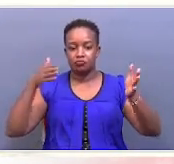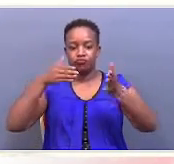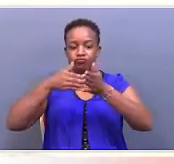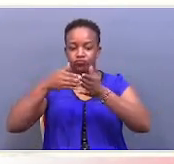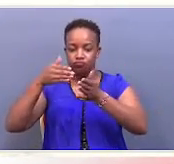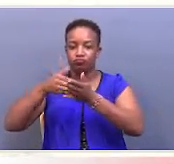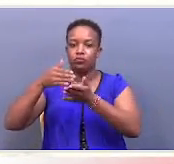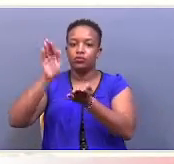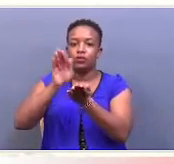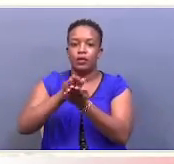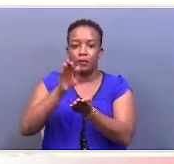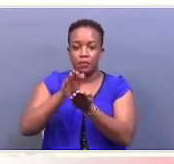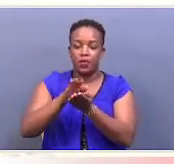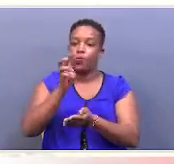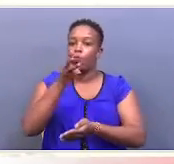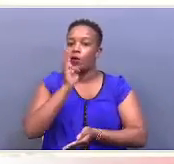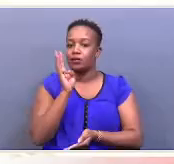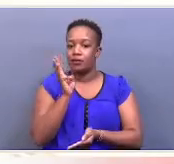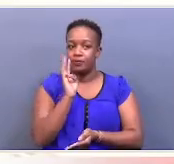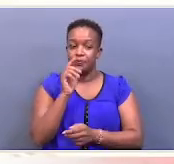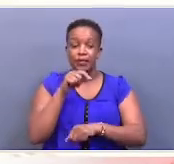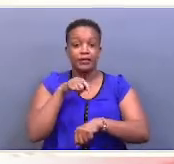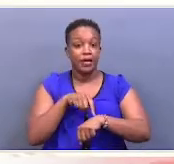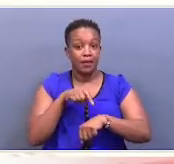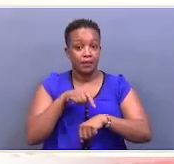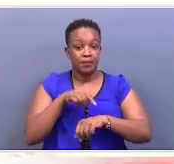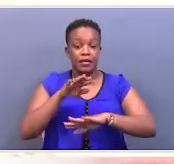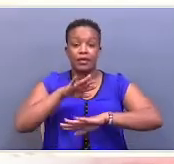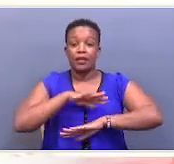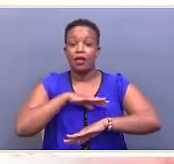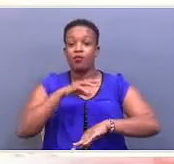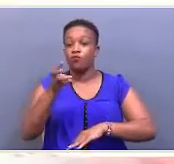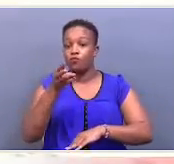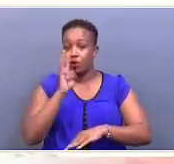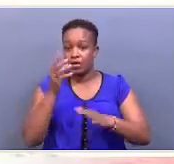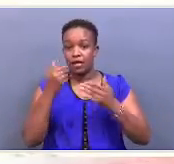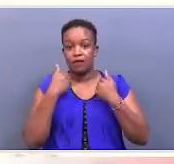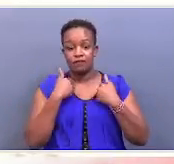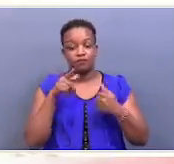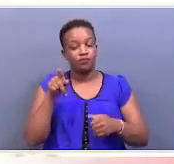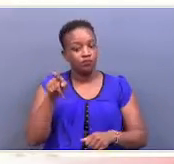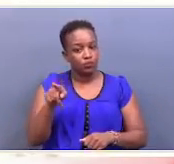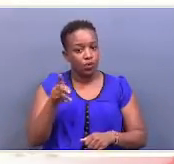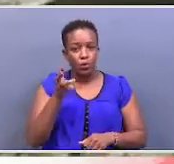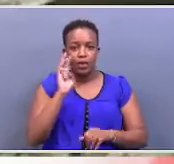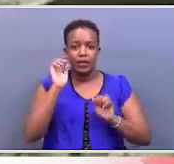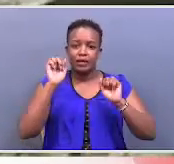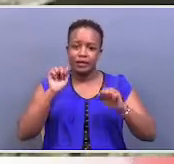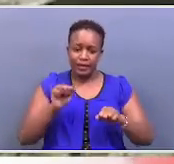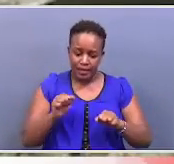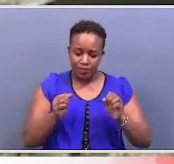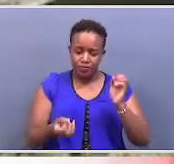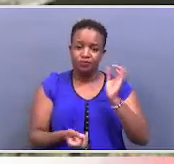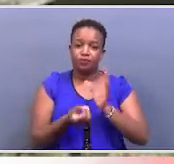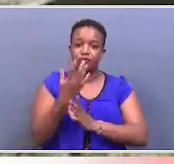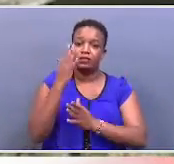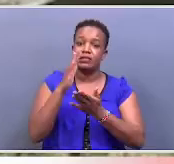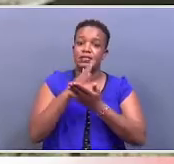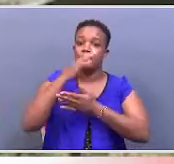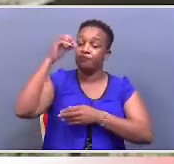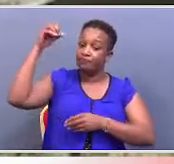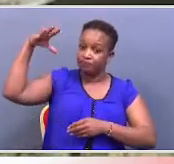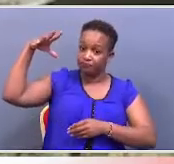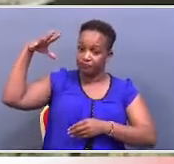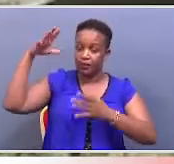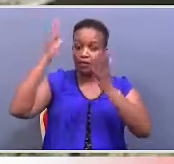water. When there is enough water, the same reservoir can also be used to generate some electricity. Our president,